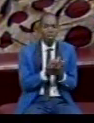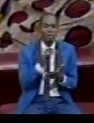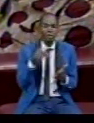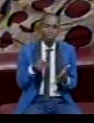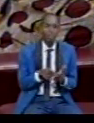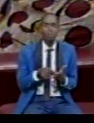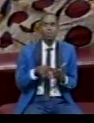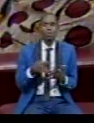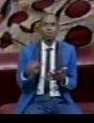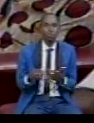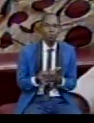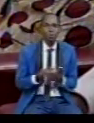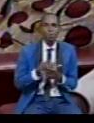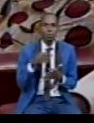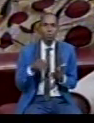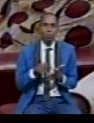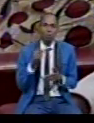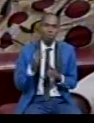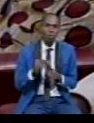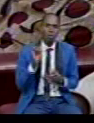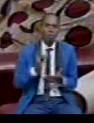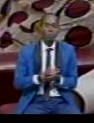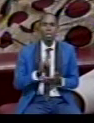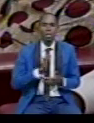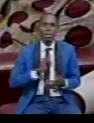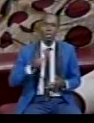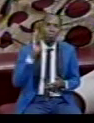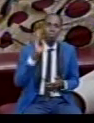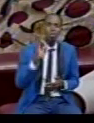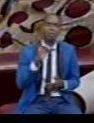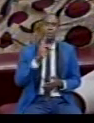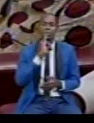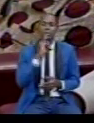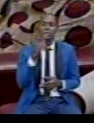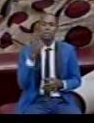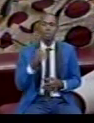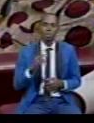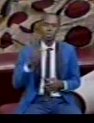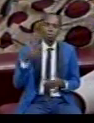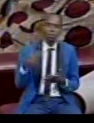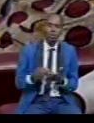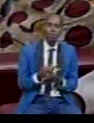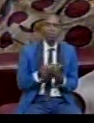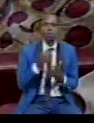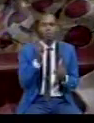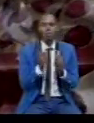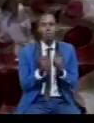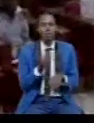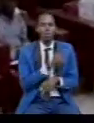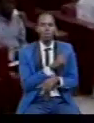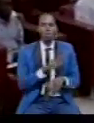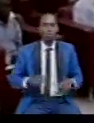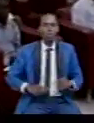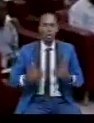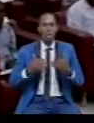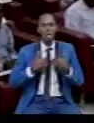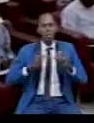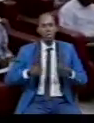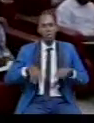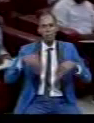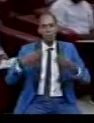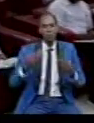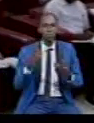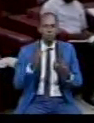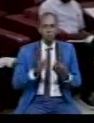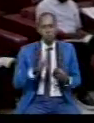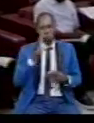word that I preach, is the gospel which the Lord had given unto him.